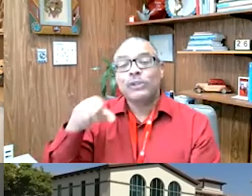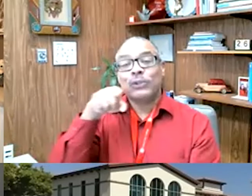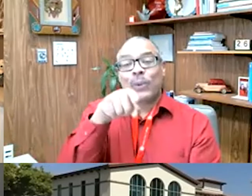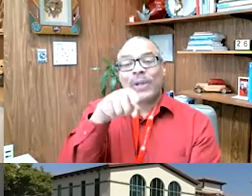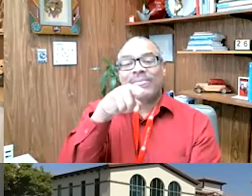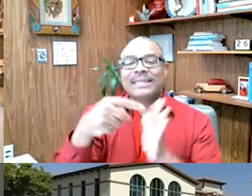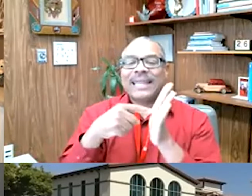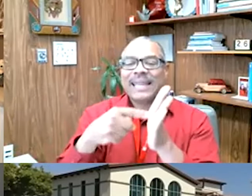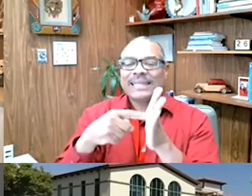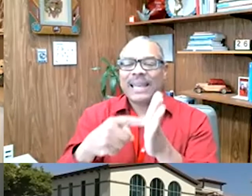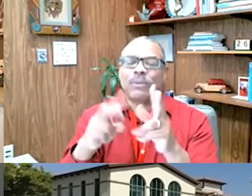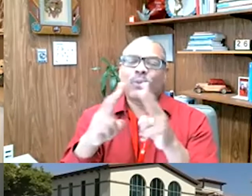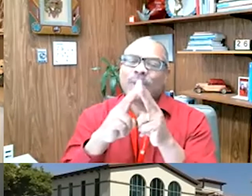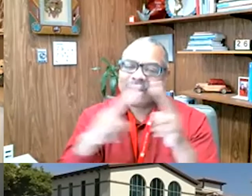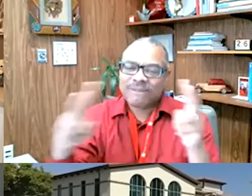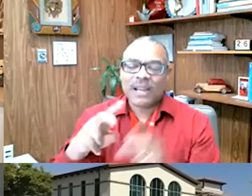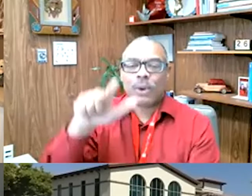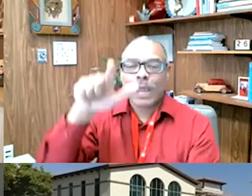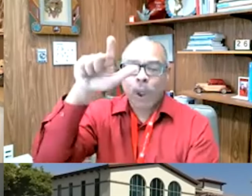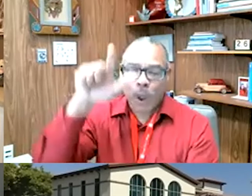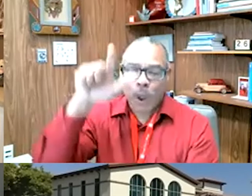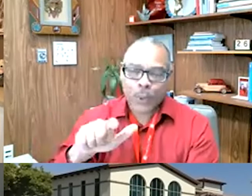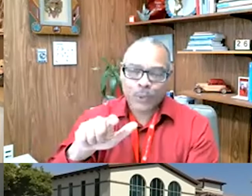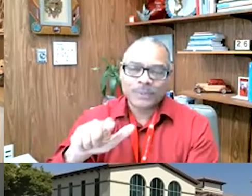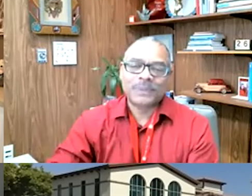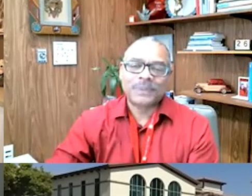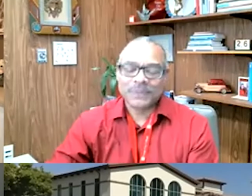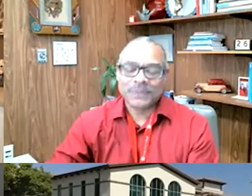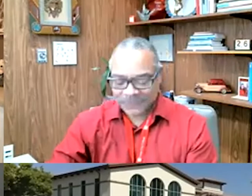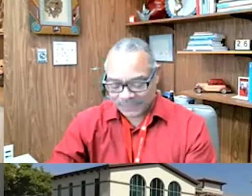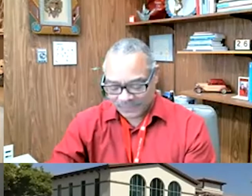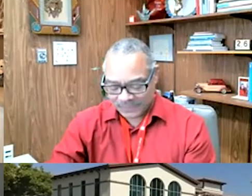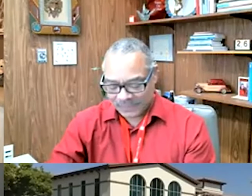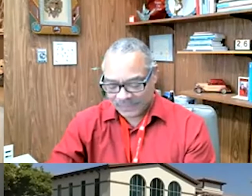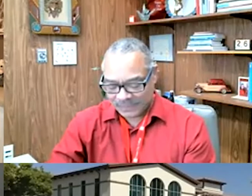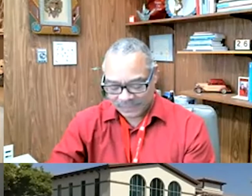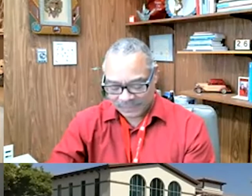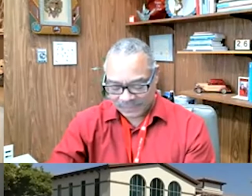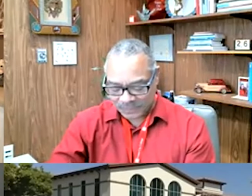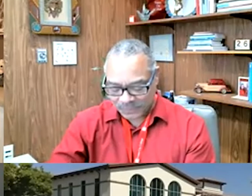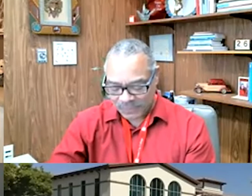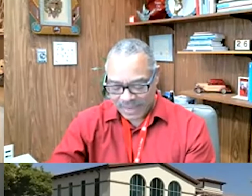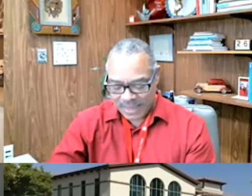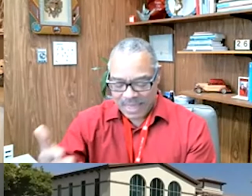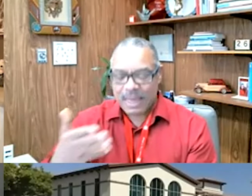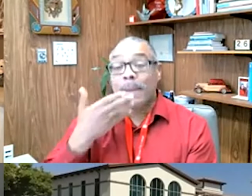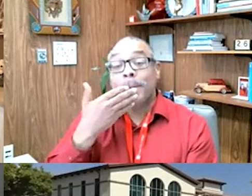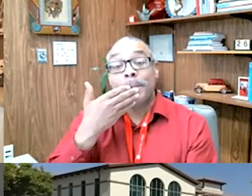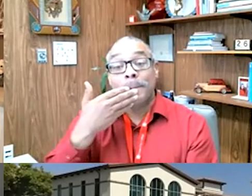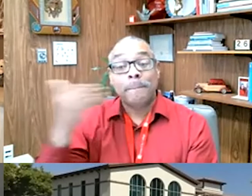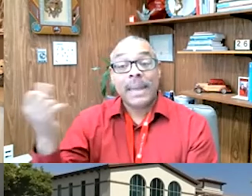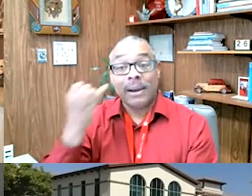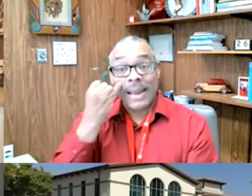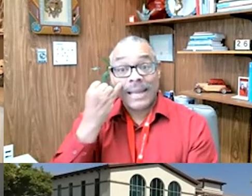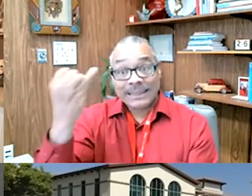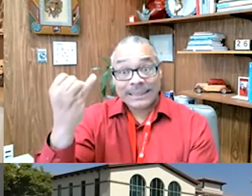do the same. So with this example, it's very low in terms of